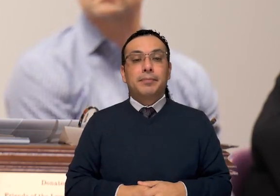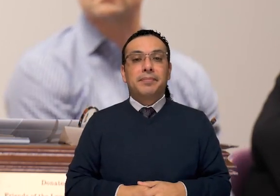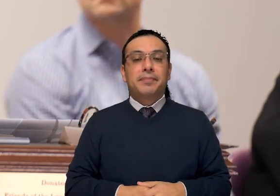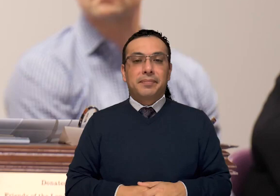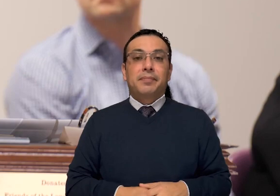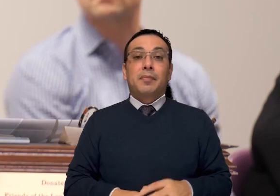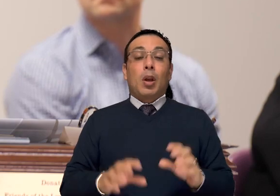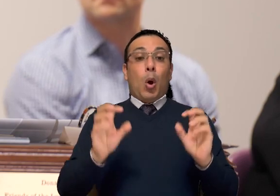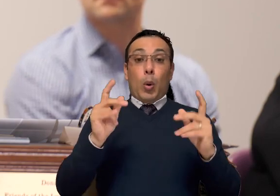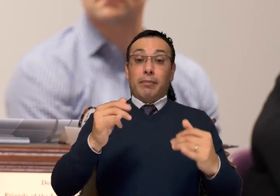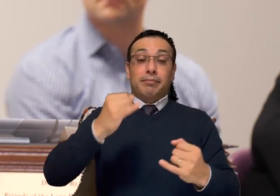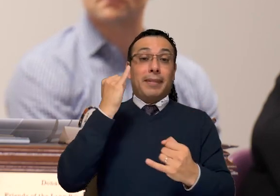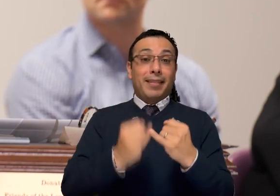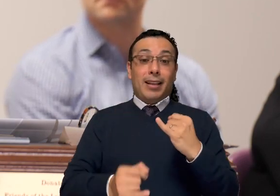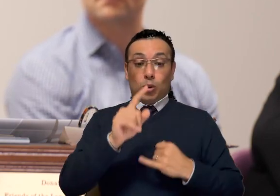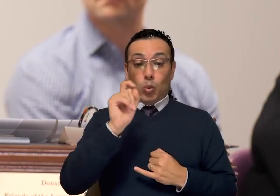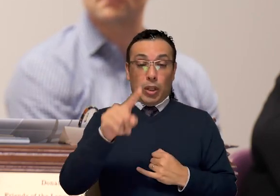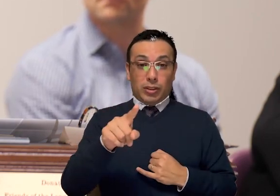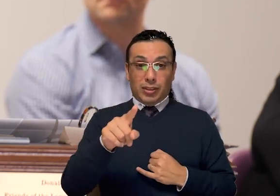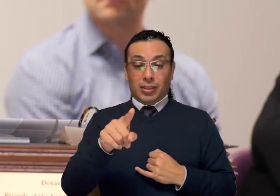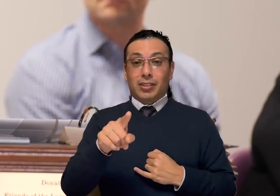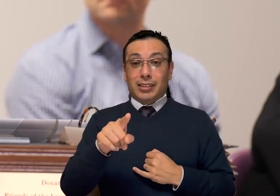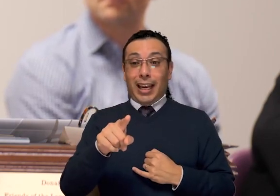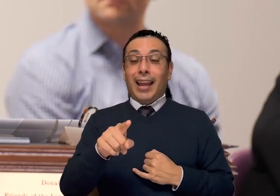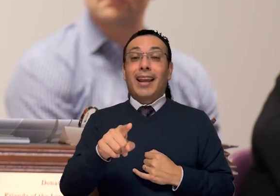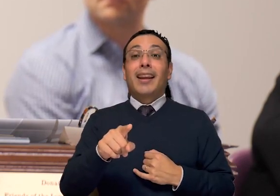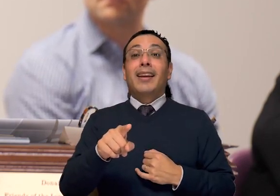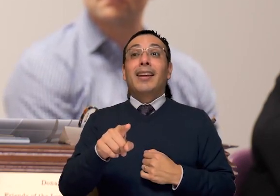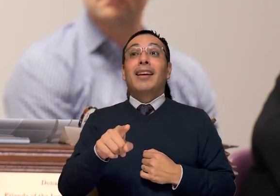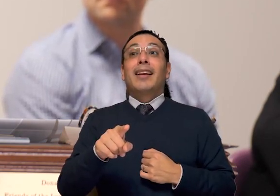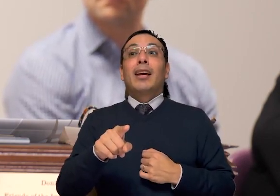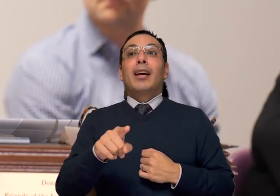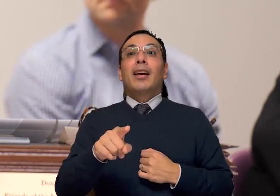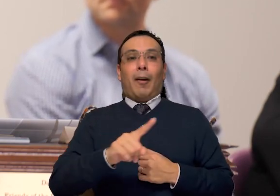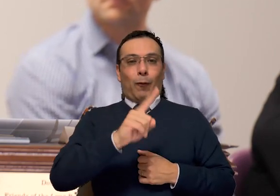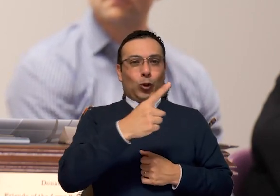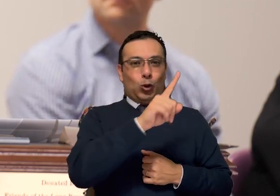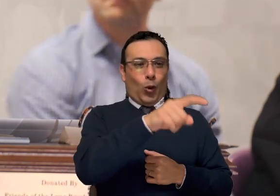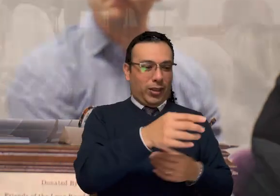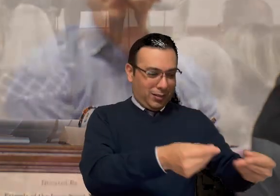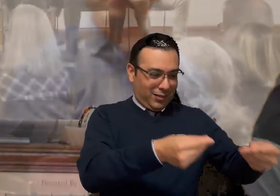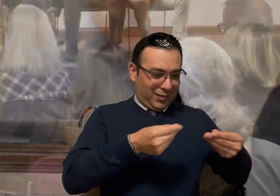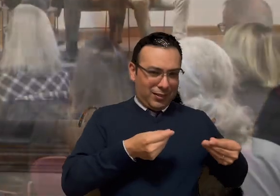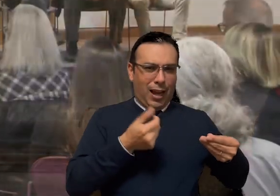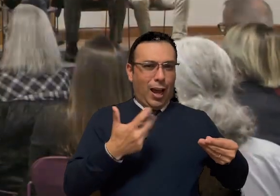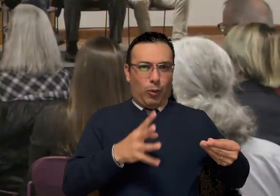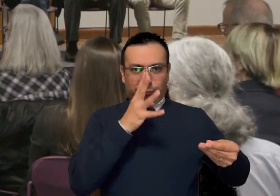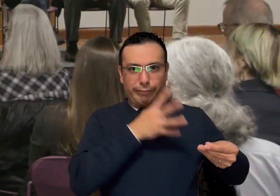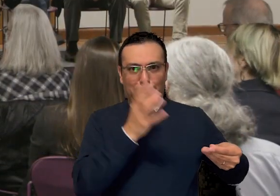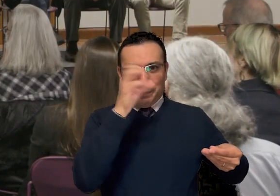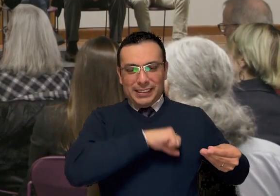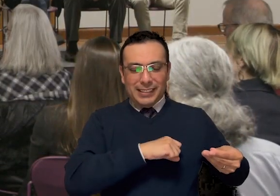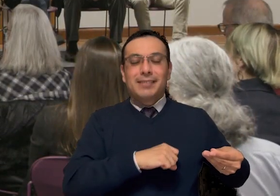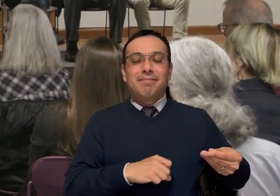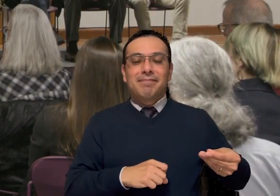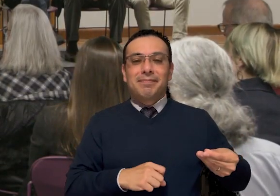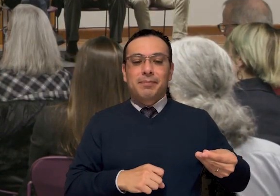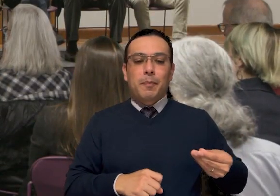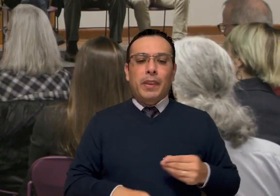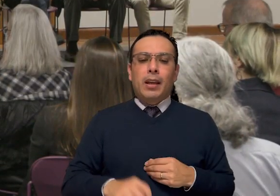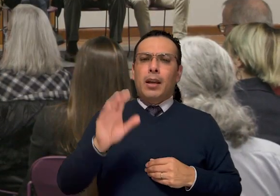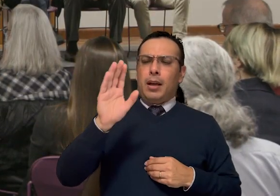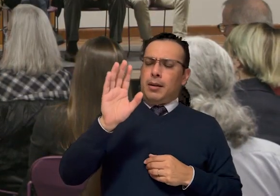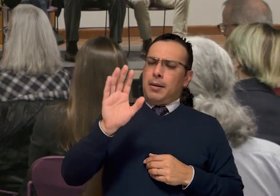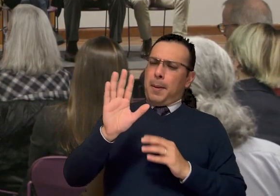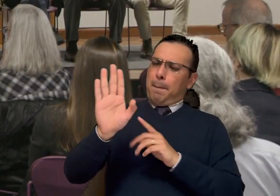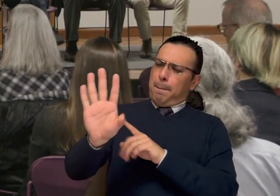the first question that was handed to me, because I don't want to miss that. How was BP selected to partner